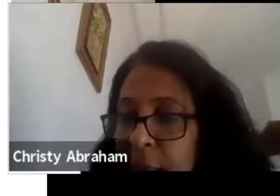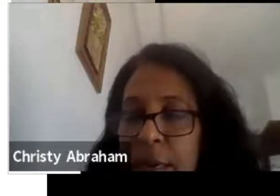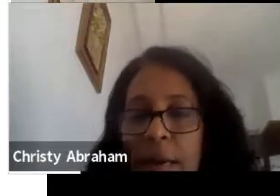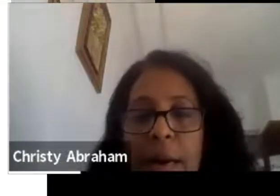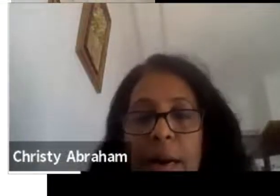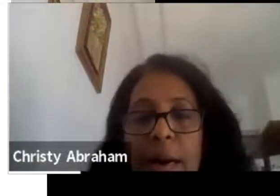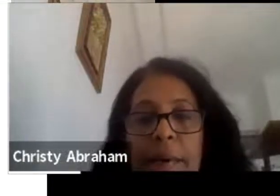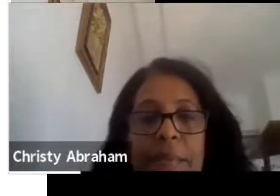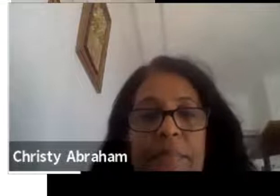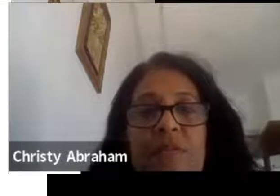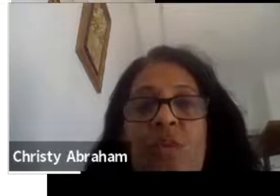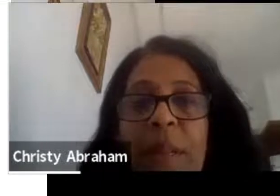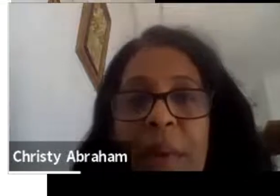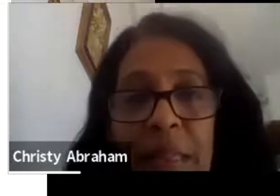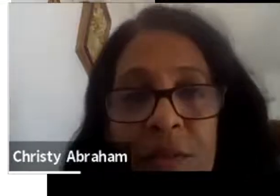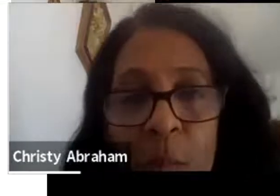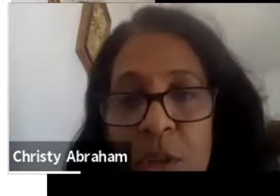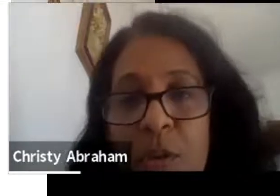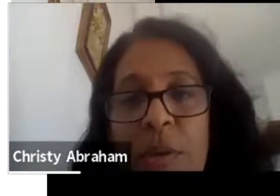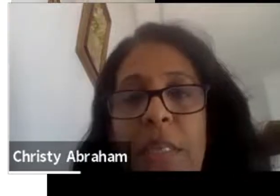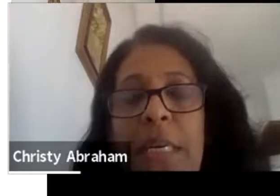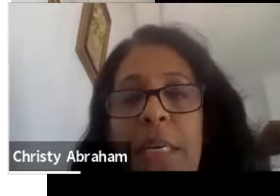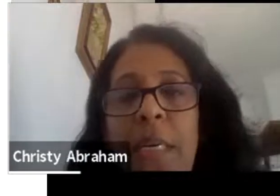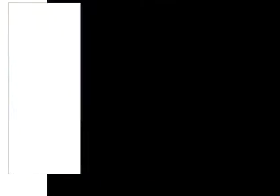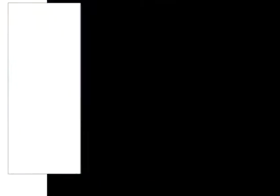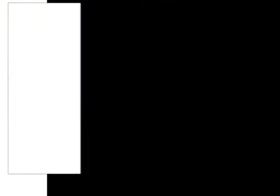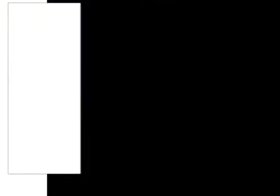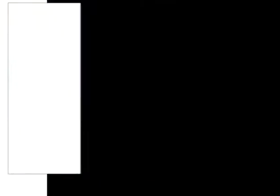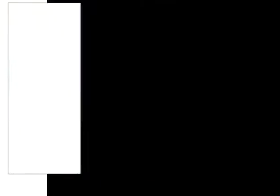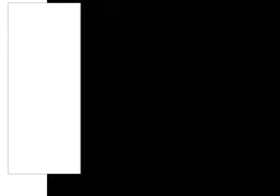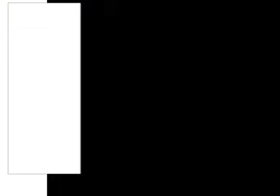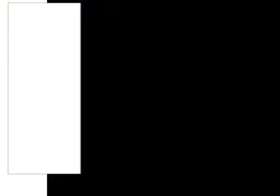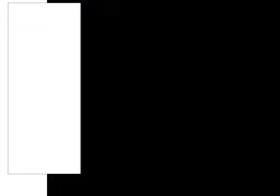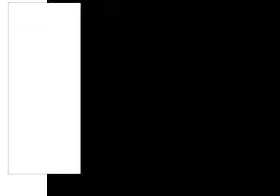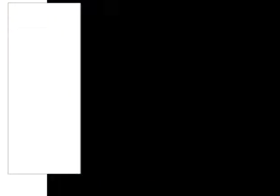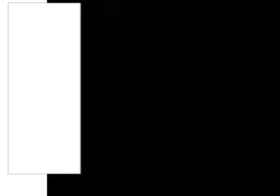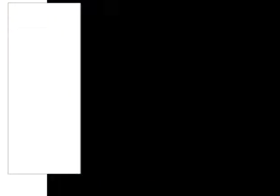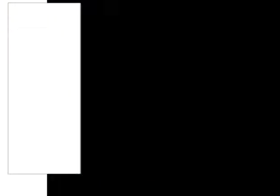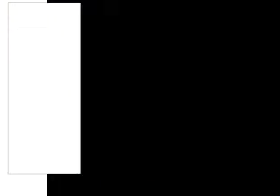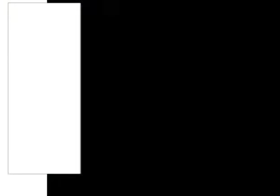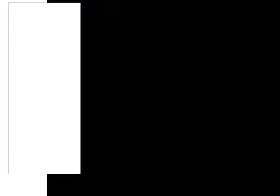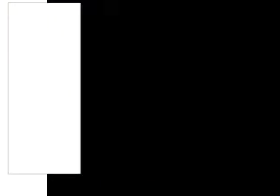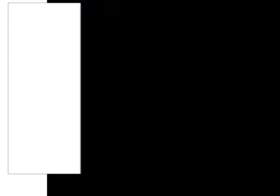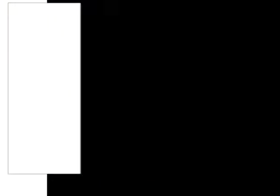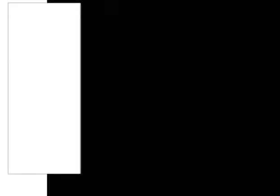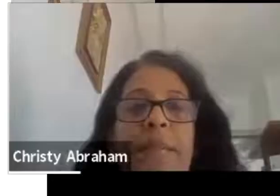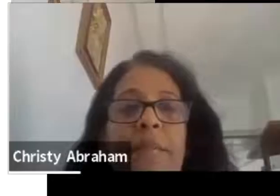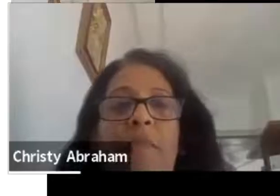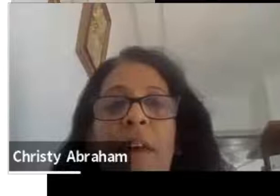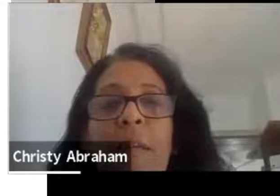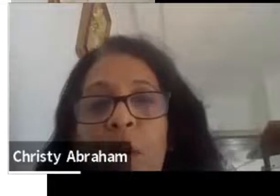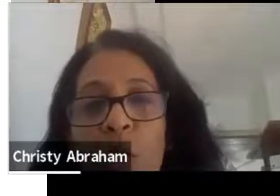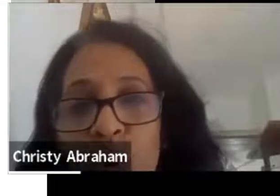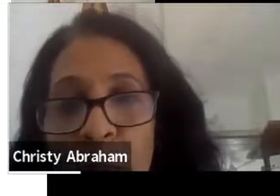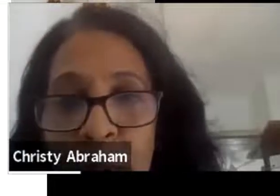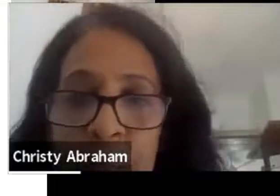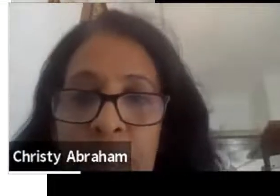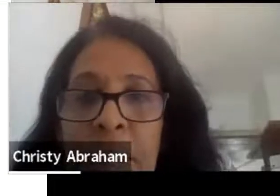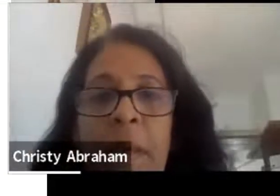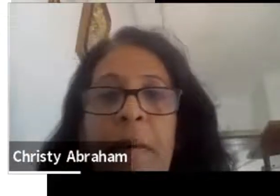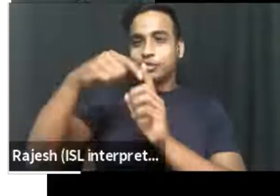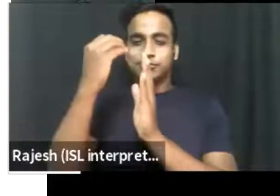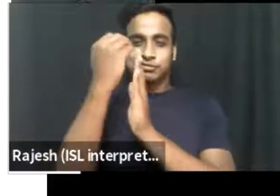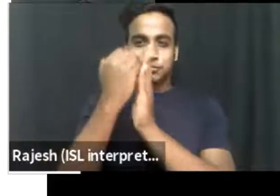giving Sue and me this opportunity to write this policy brief. We started somewhere